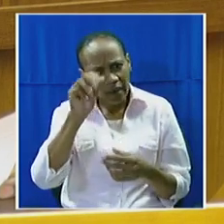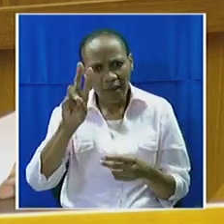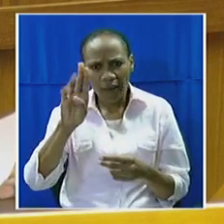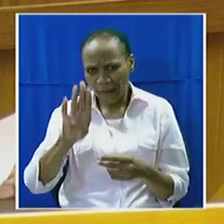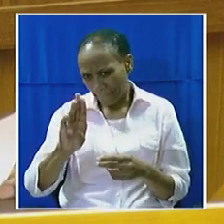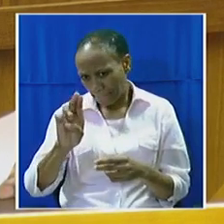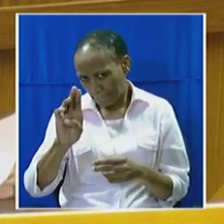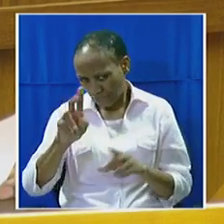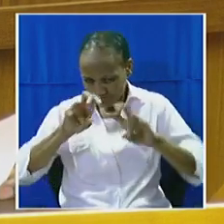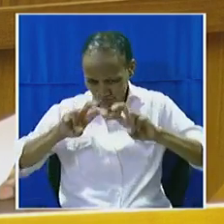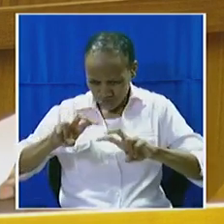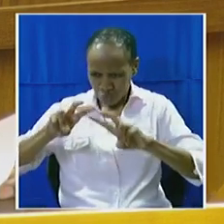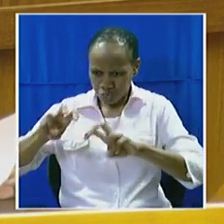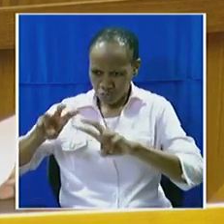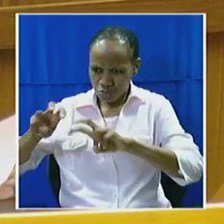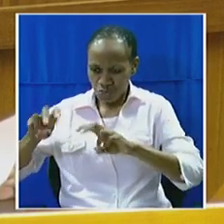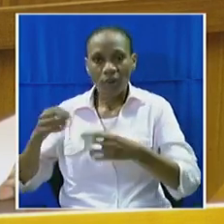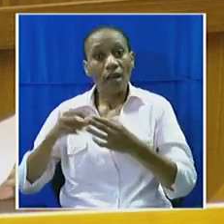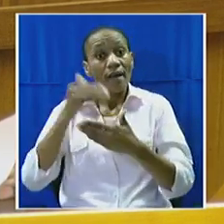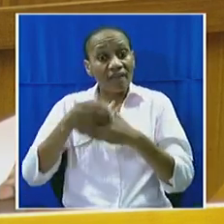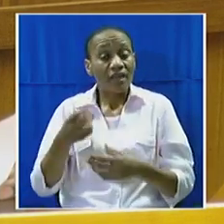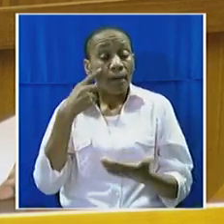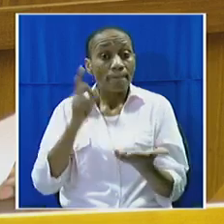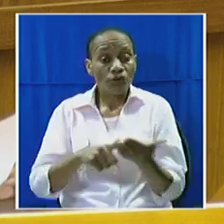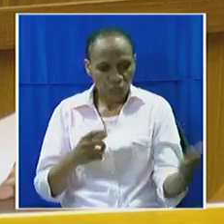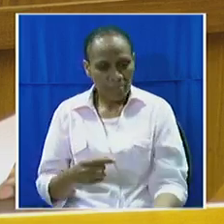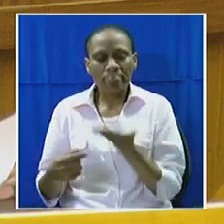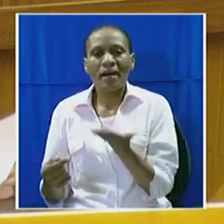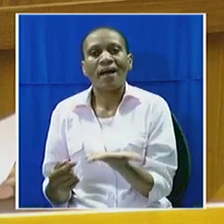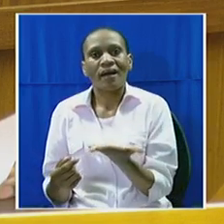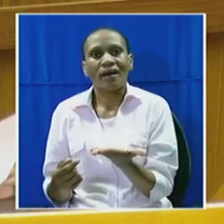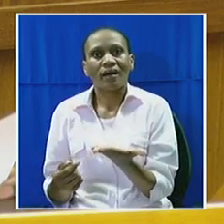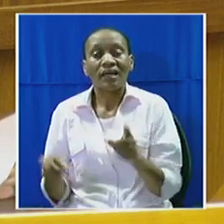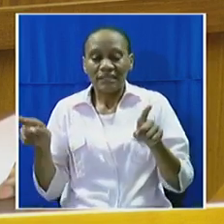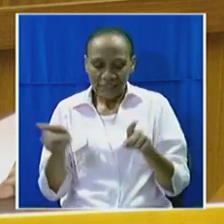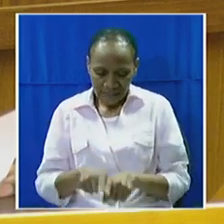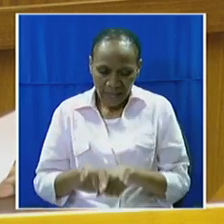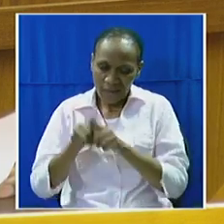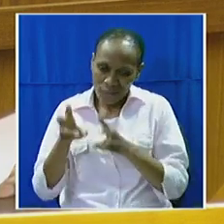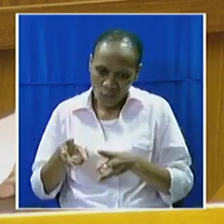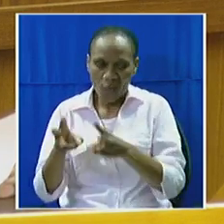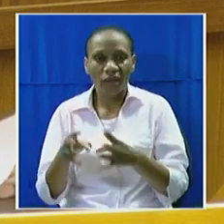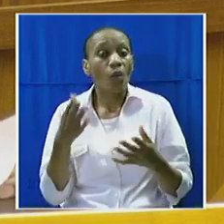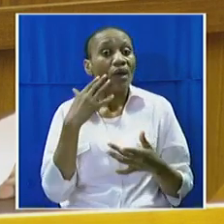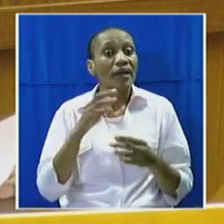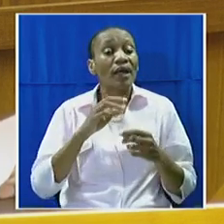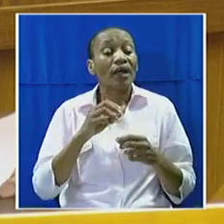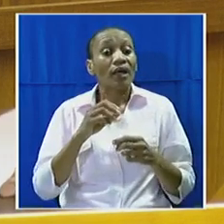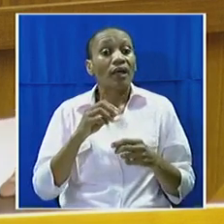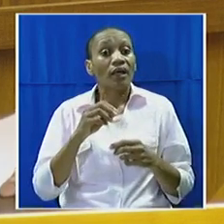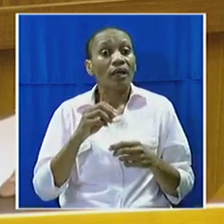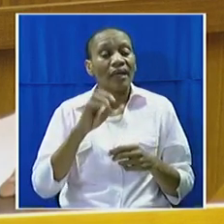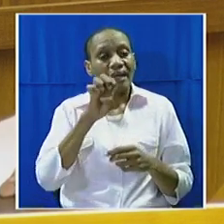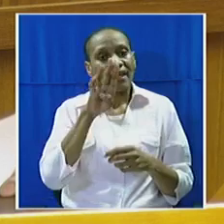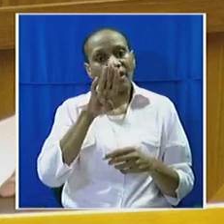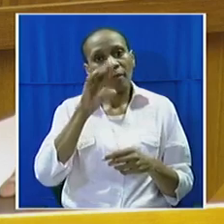spread and provide conclusive evidence of the source of the outbreak. In the same vein, during the Ebola outbreak in the West African